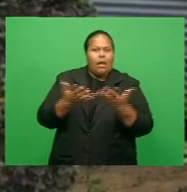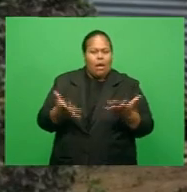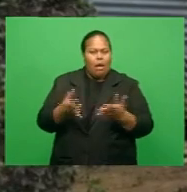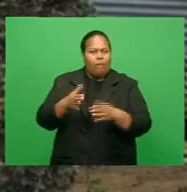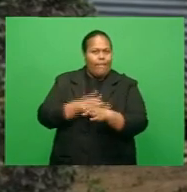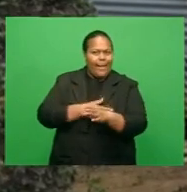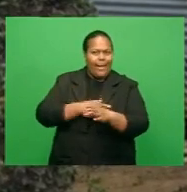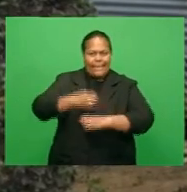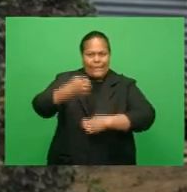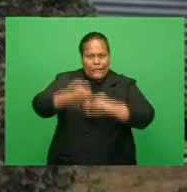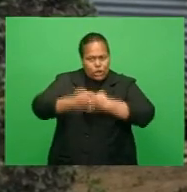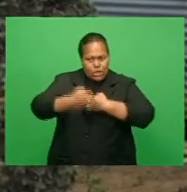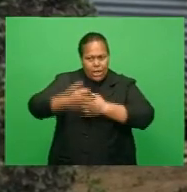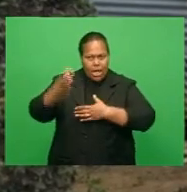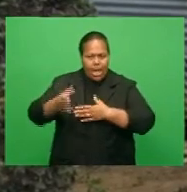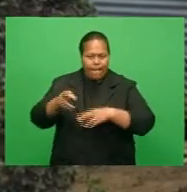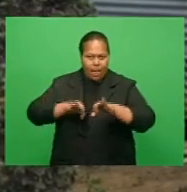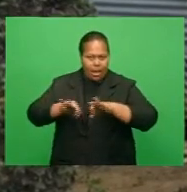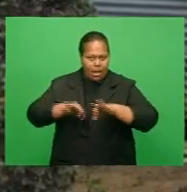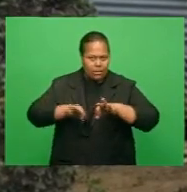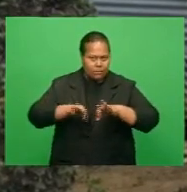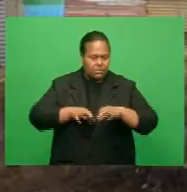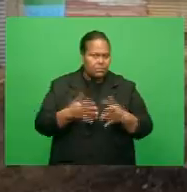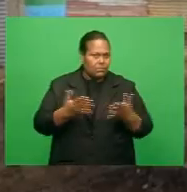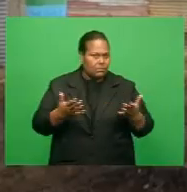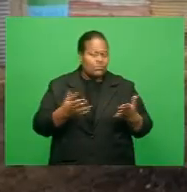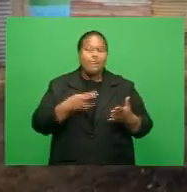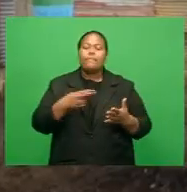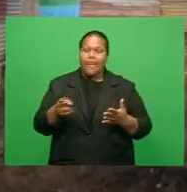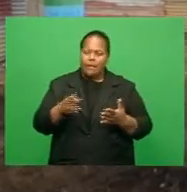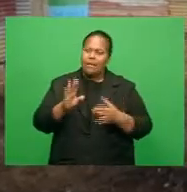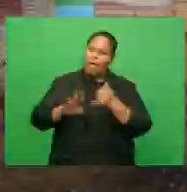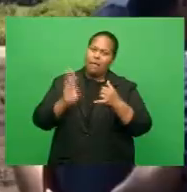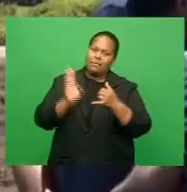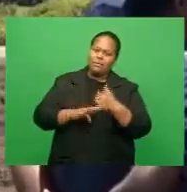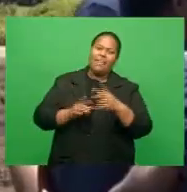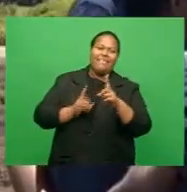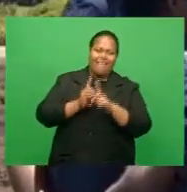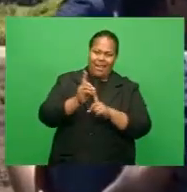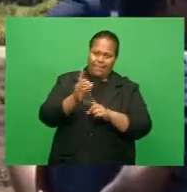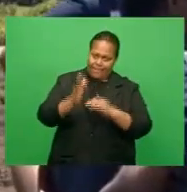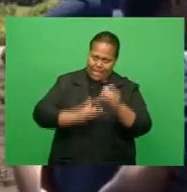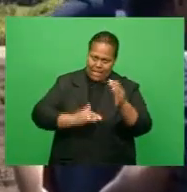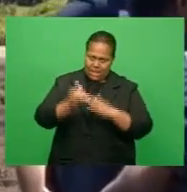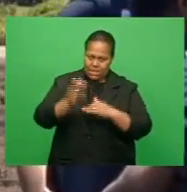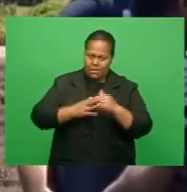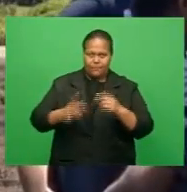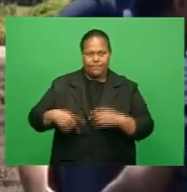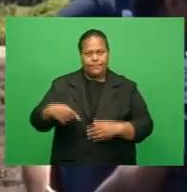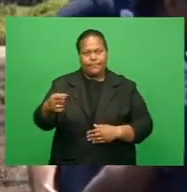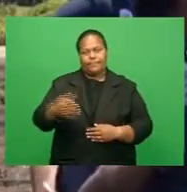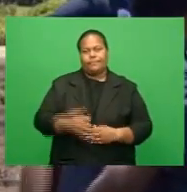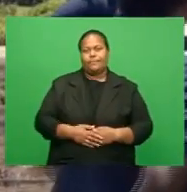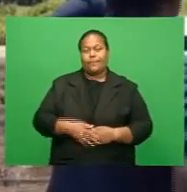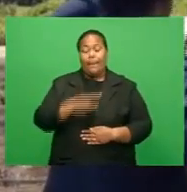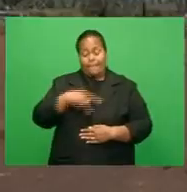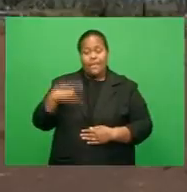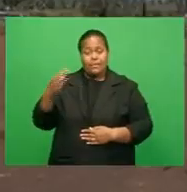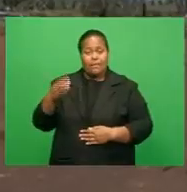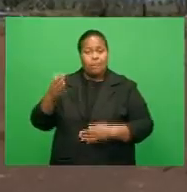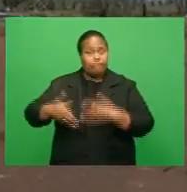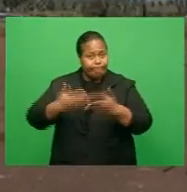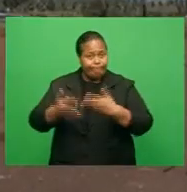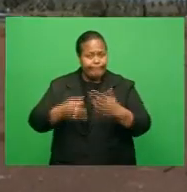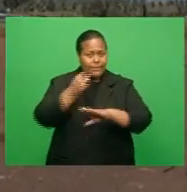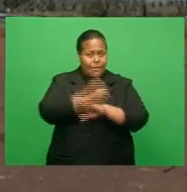engineering plans are done. And finally, the development work will continue. The minister also revealed that the government is on the verge of